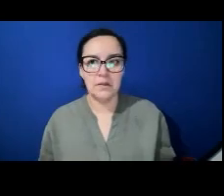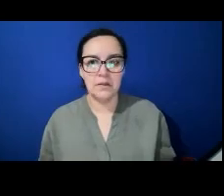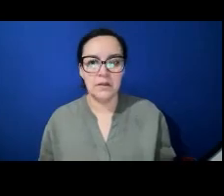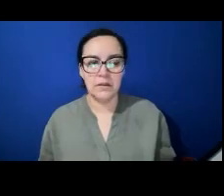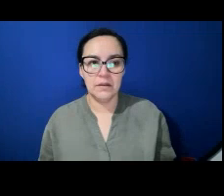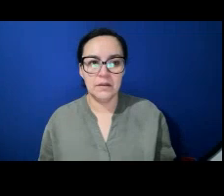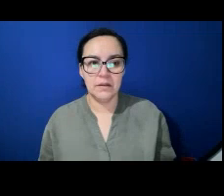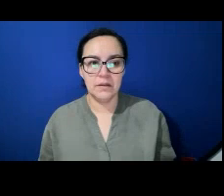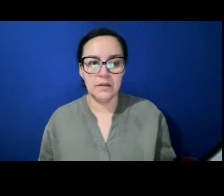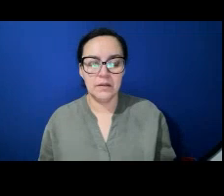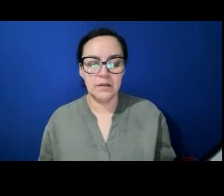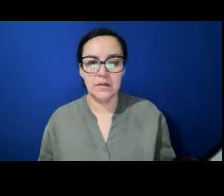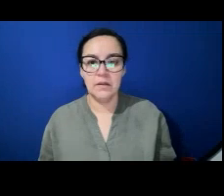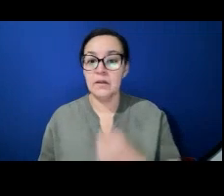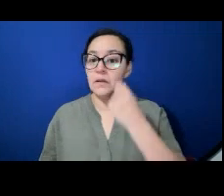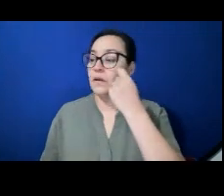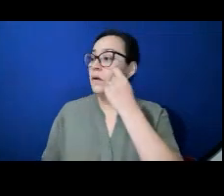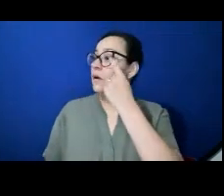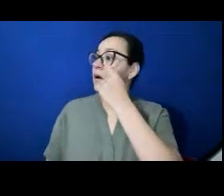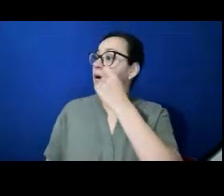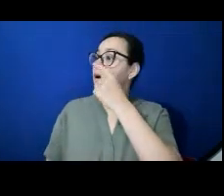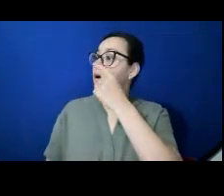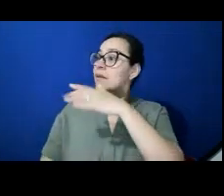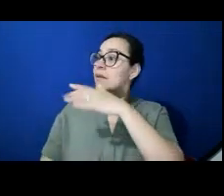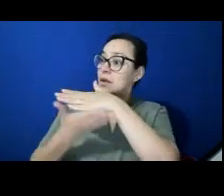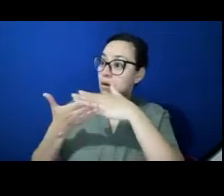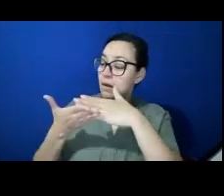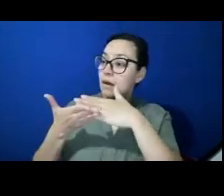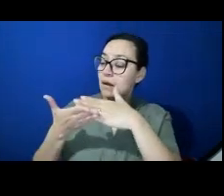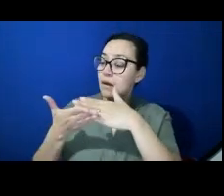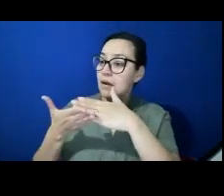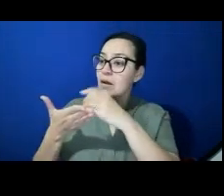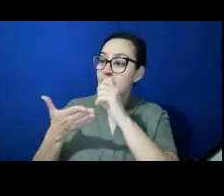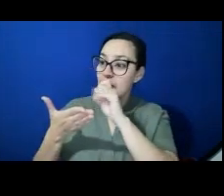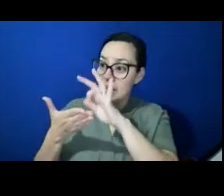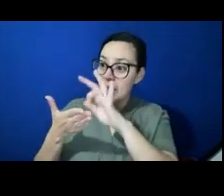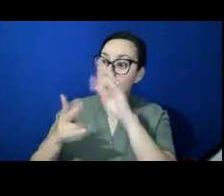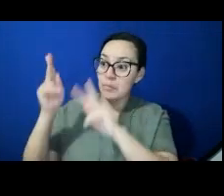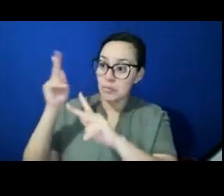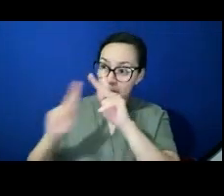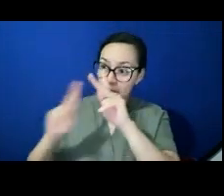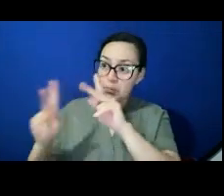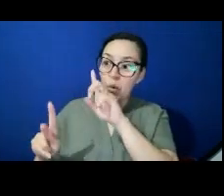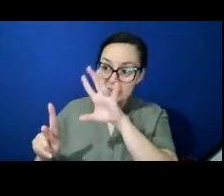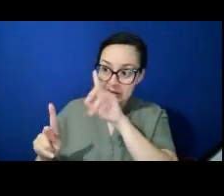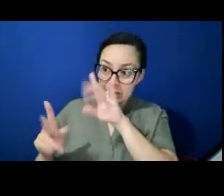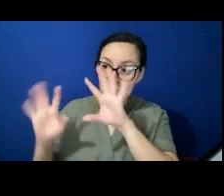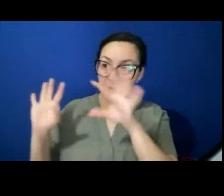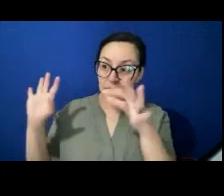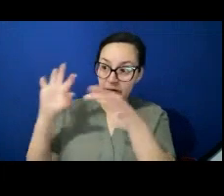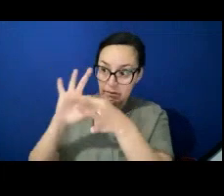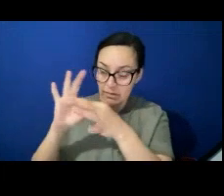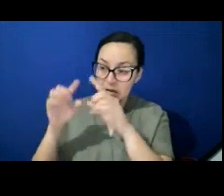Esta parte es si las personas lograron. This part is to ask if people were able to connect to the module.